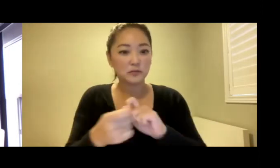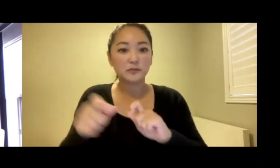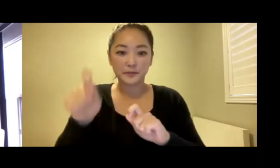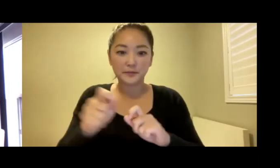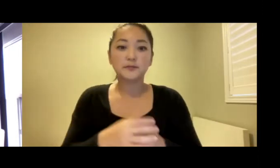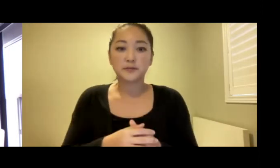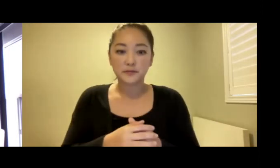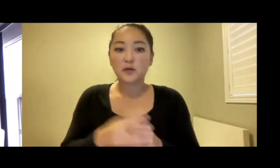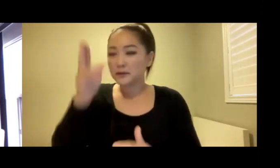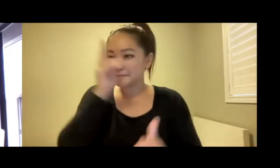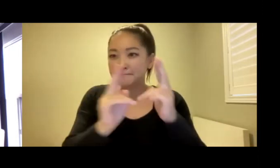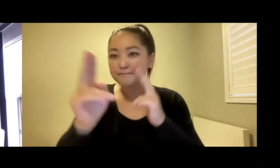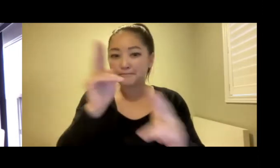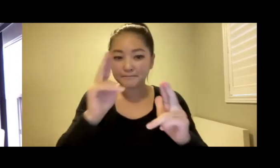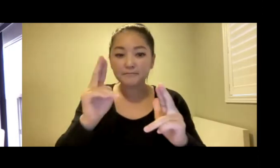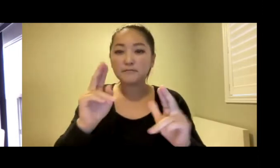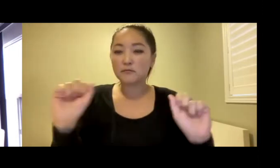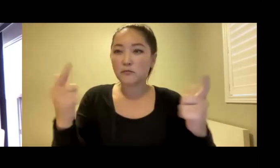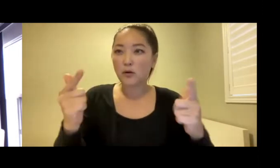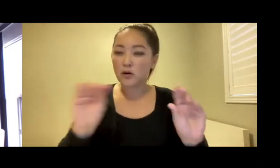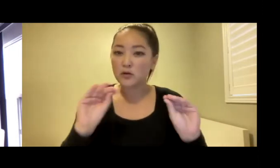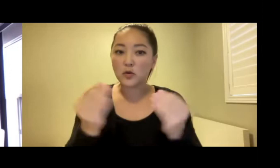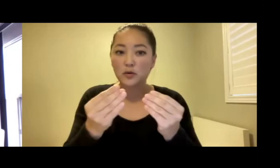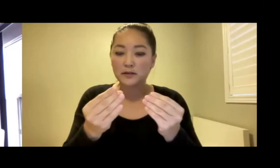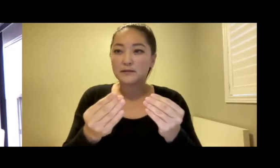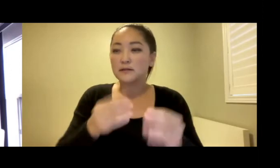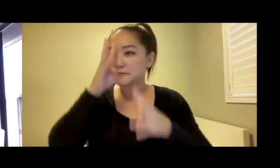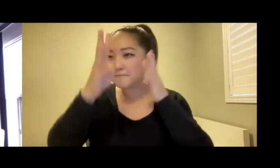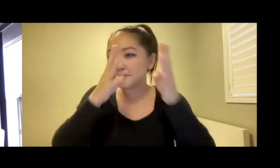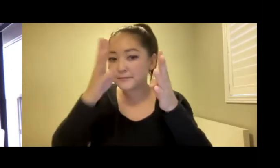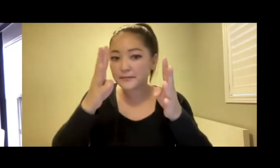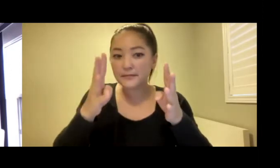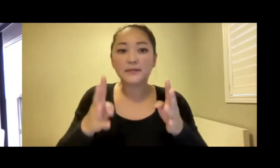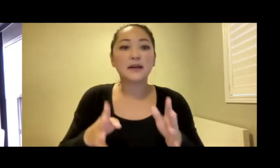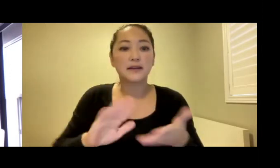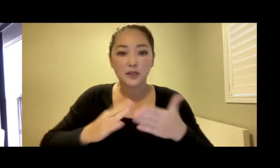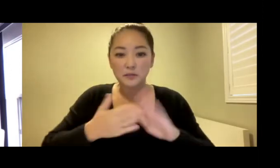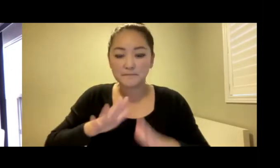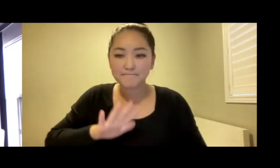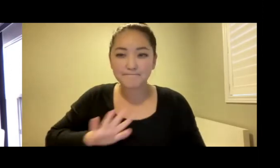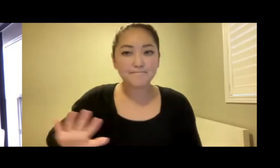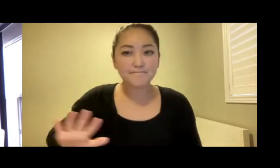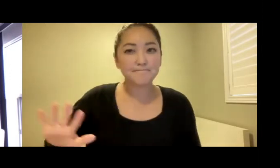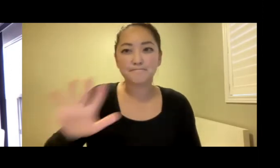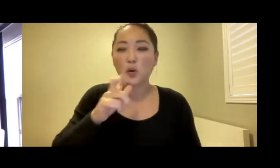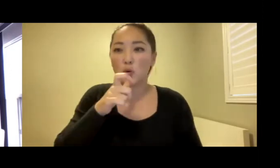We honor the longstanding work of organizers, creatives, and communities that continue to give us